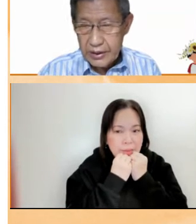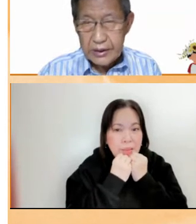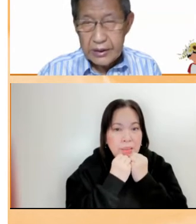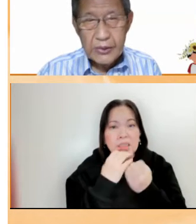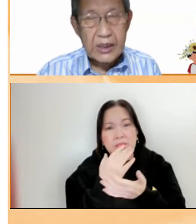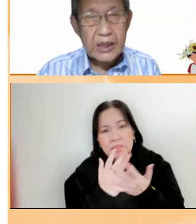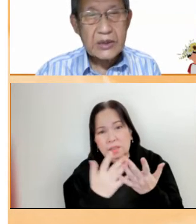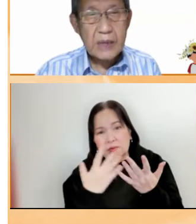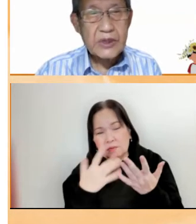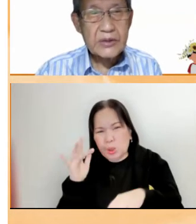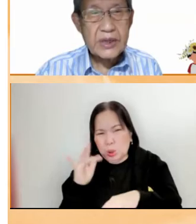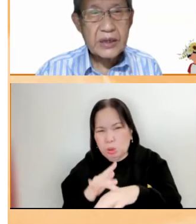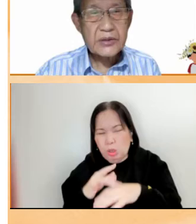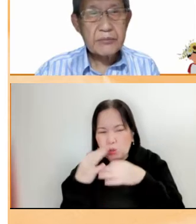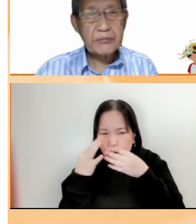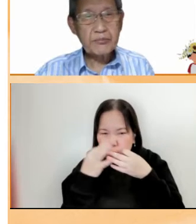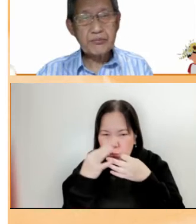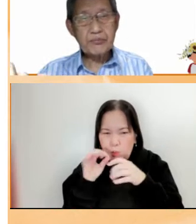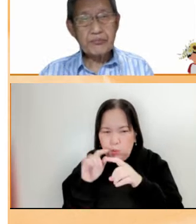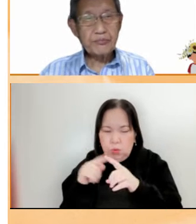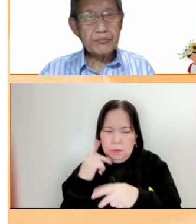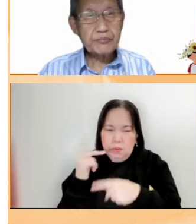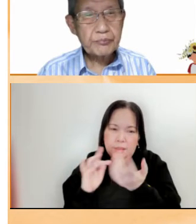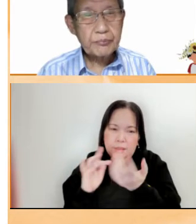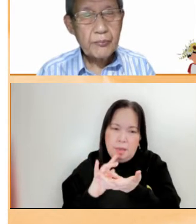substances, chemical substances.